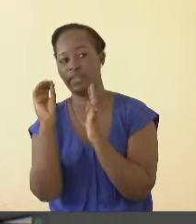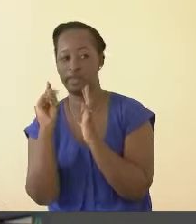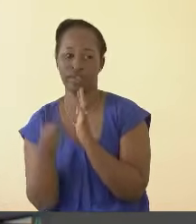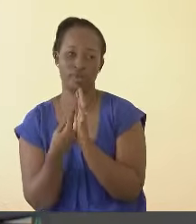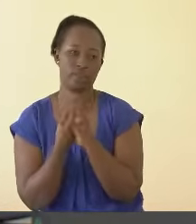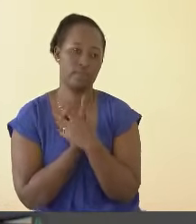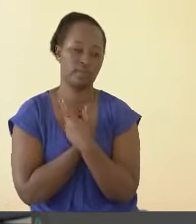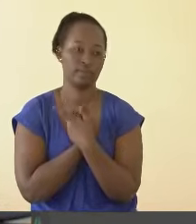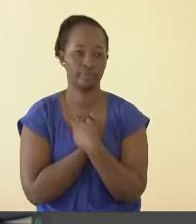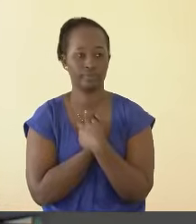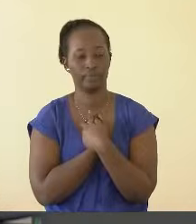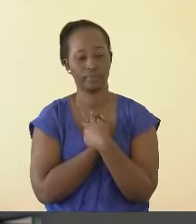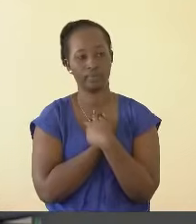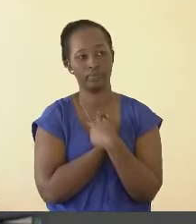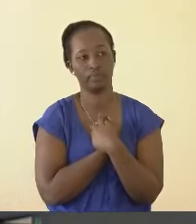1,050,000.